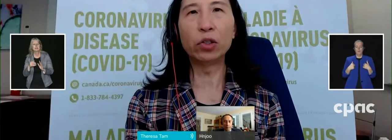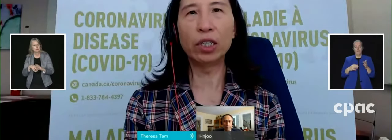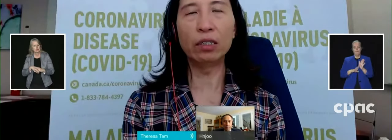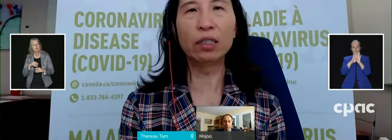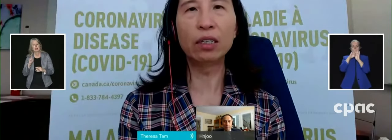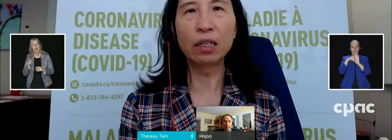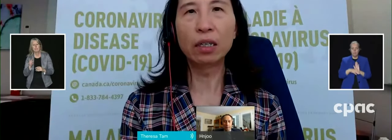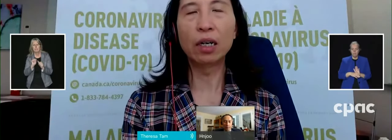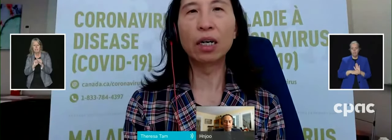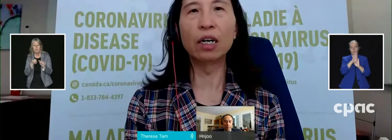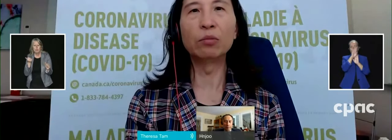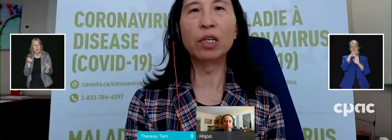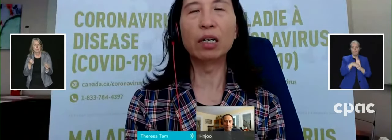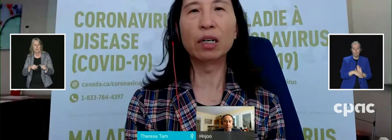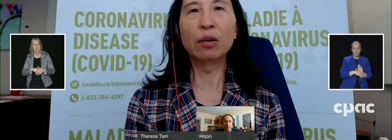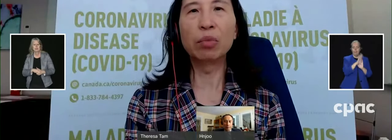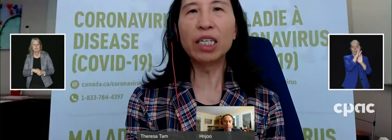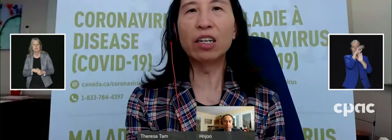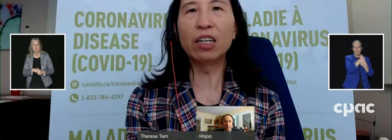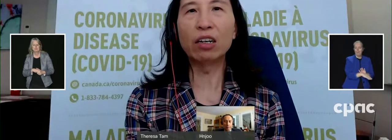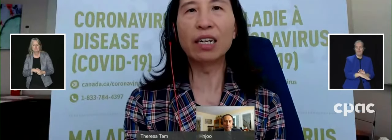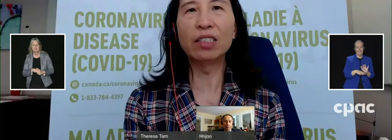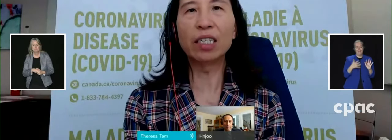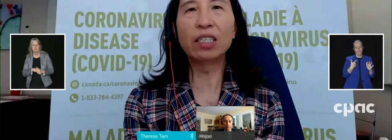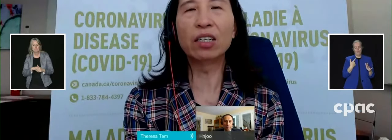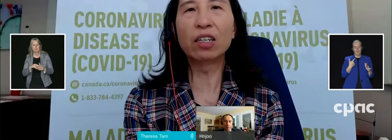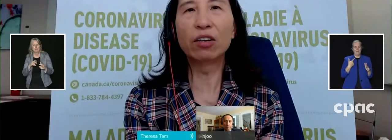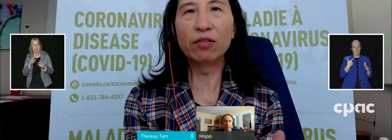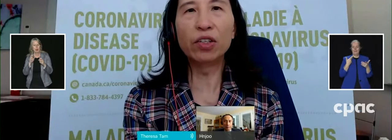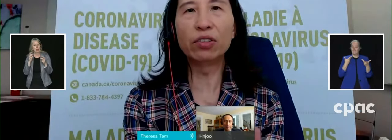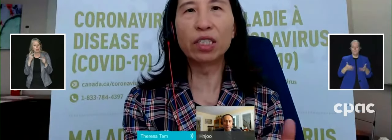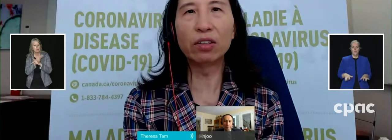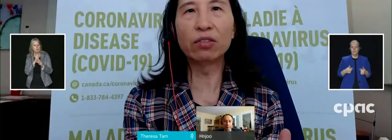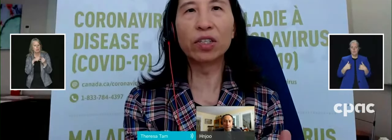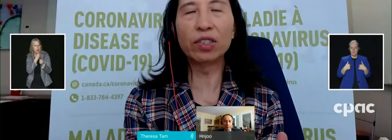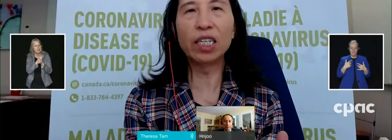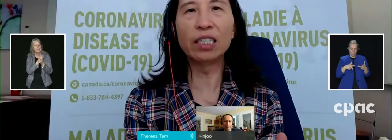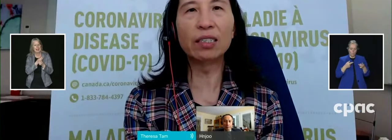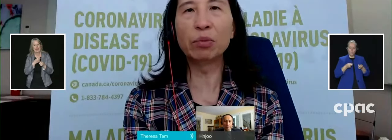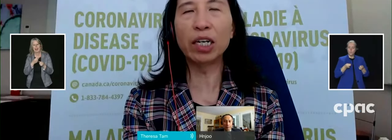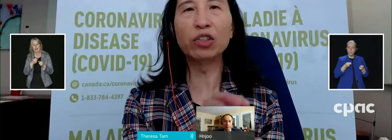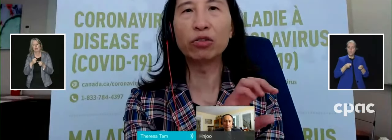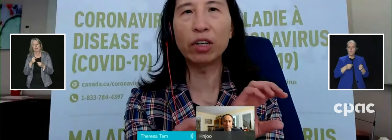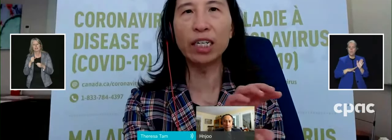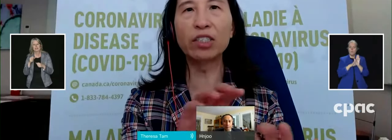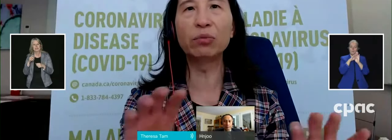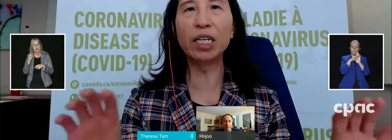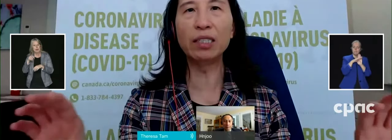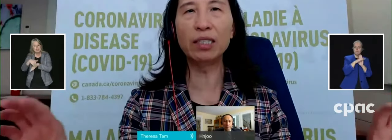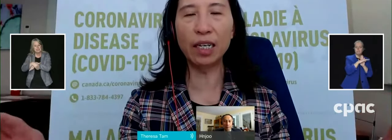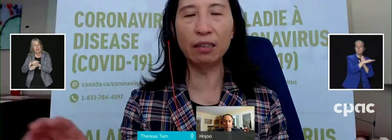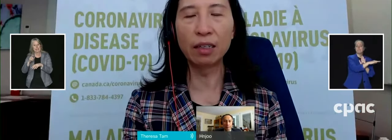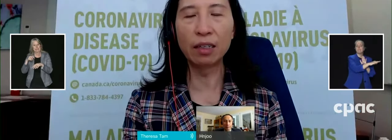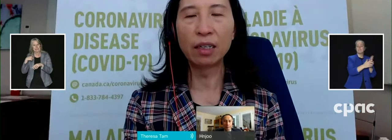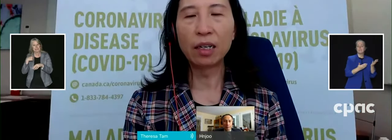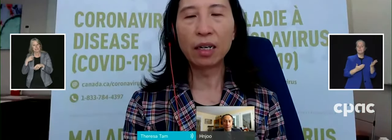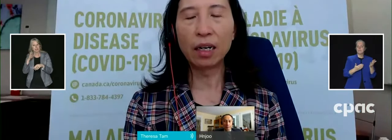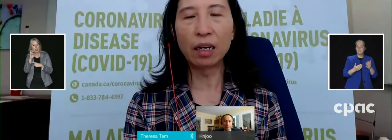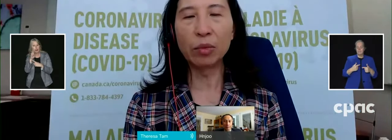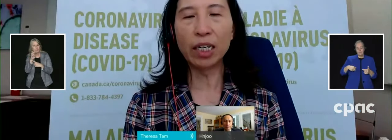to avoid complete lockdowns and curfews and all those things by trying to